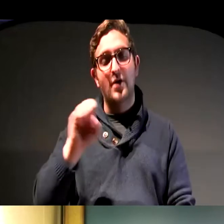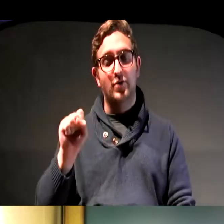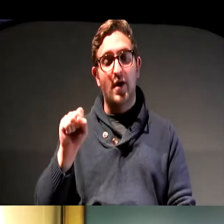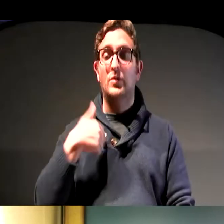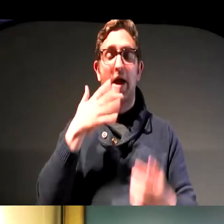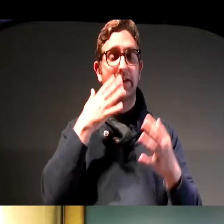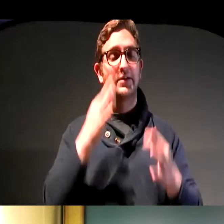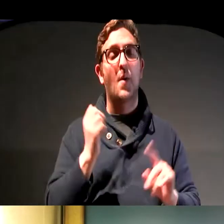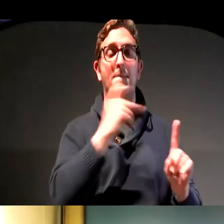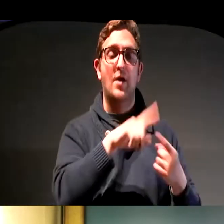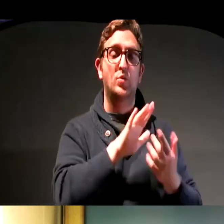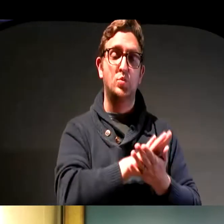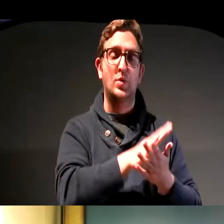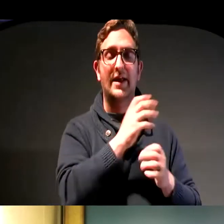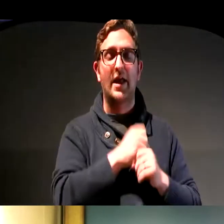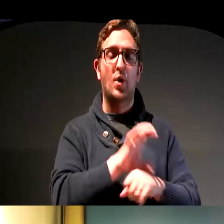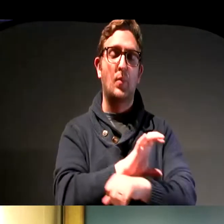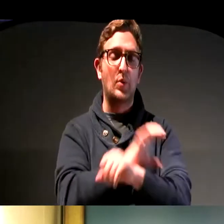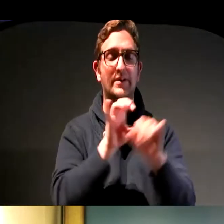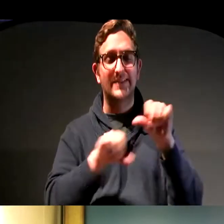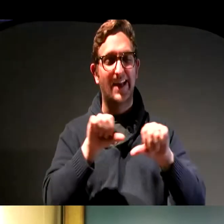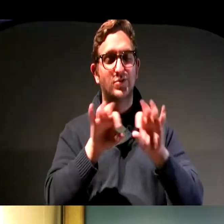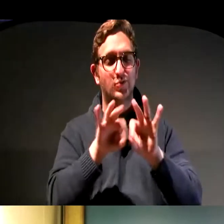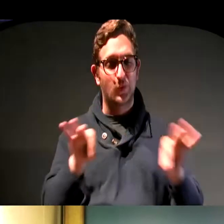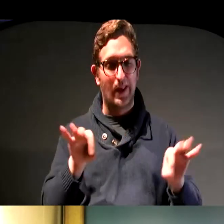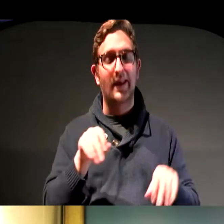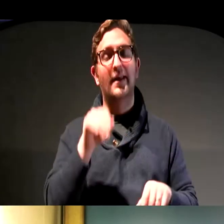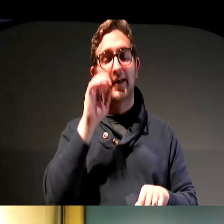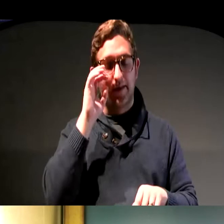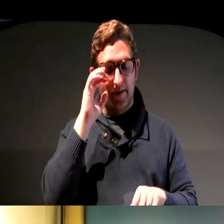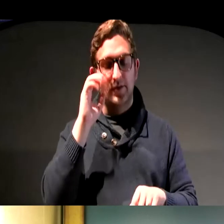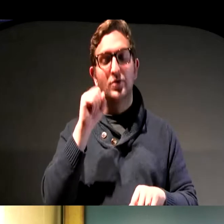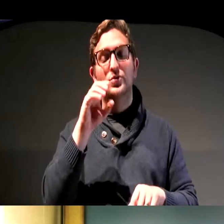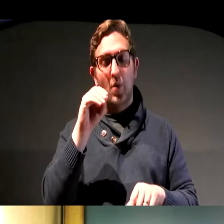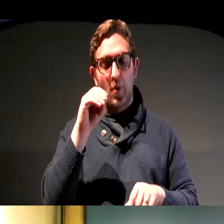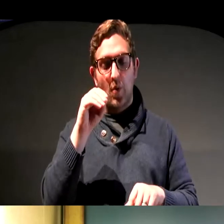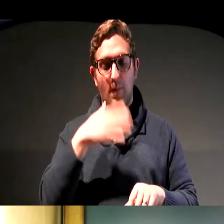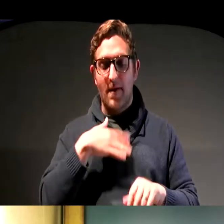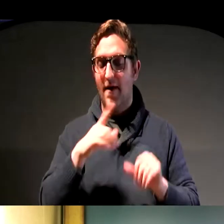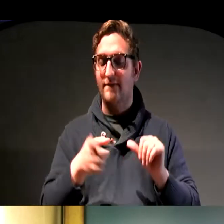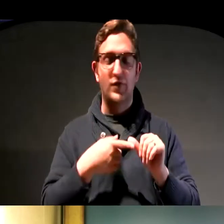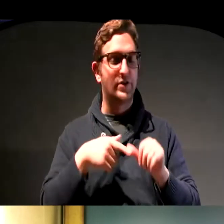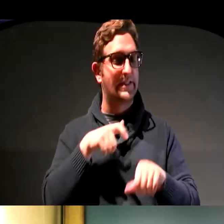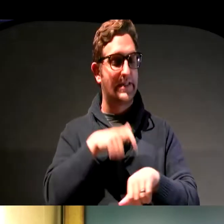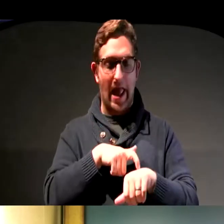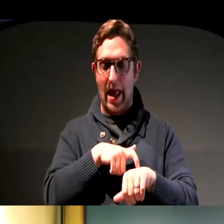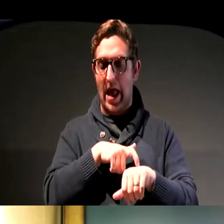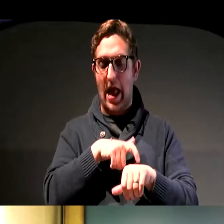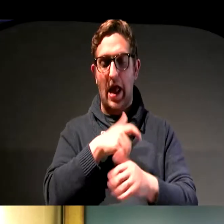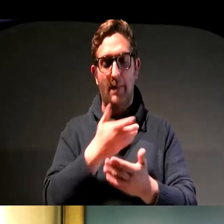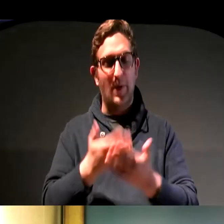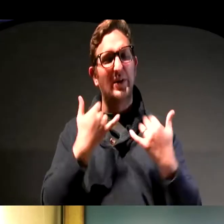and get my computer science degree, because it gave me hope. And so my first time around, I was still in